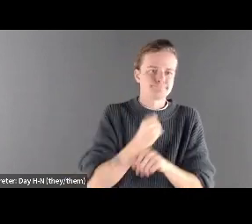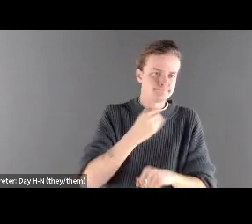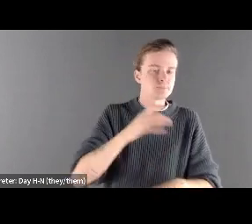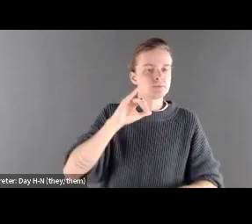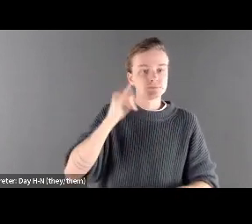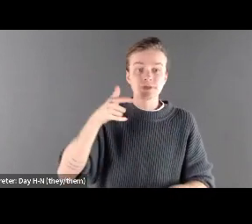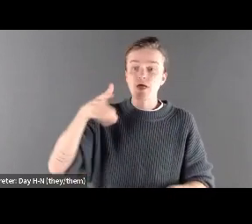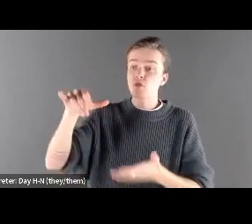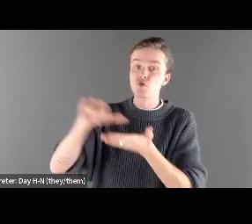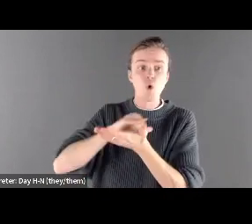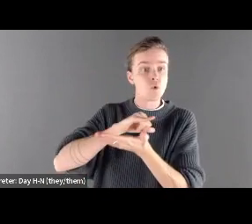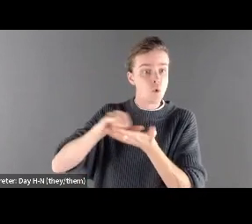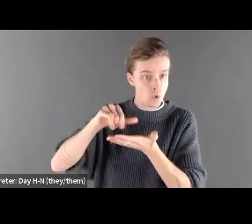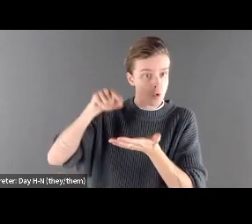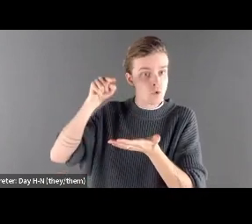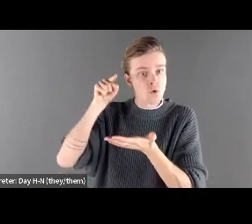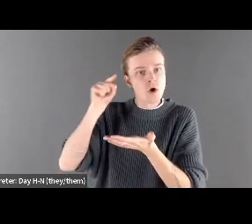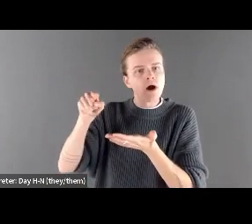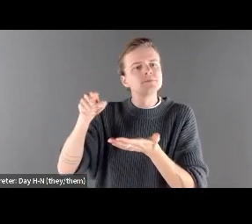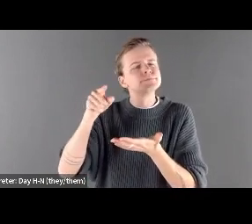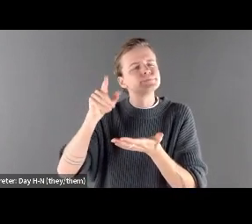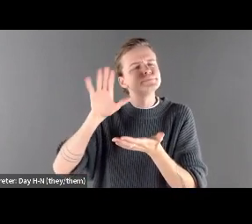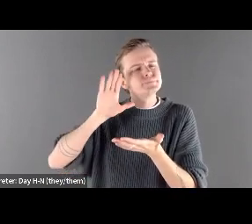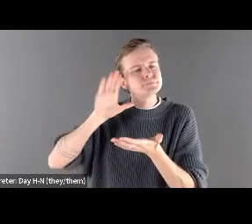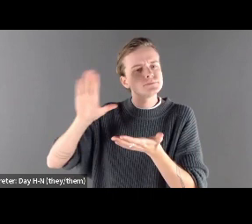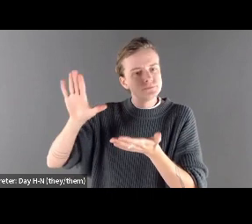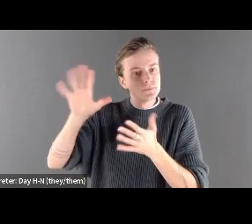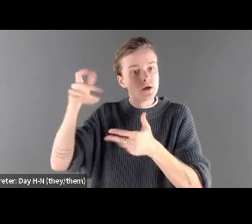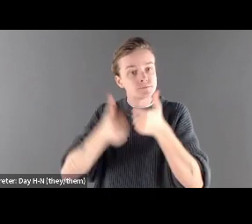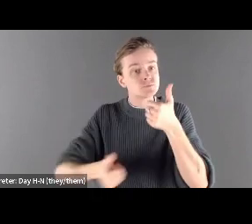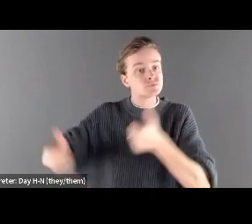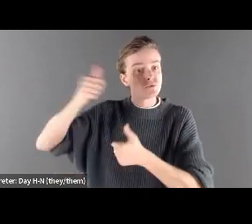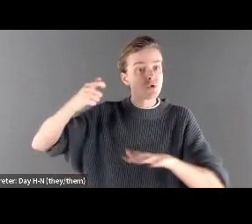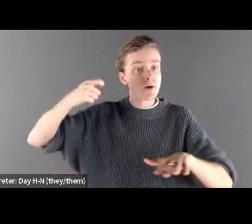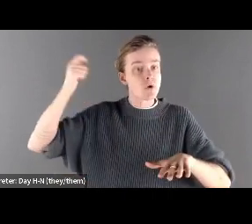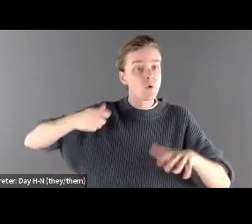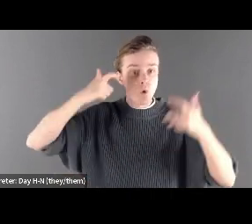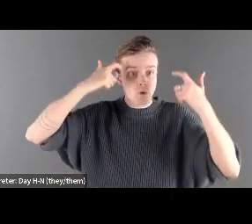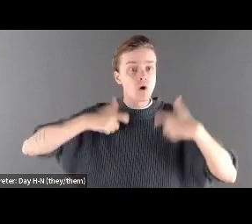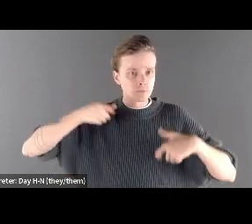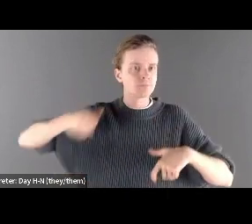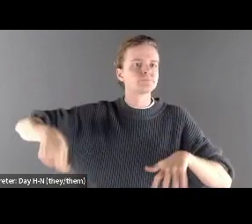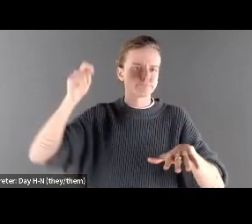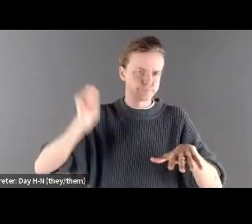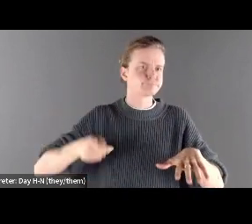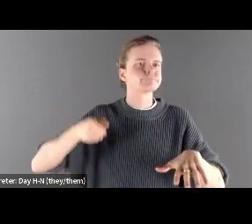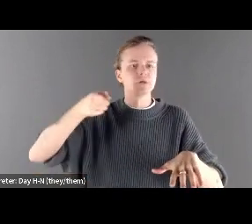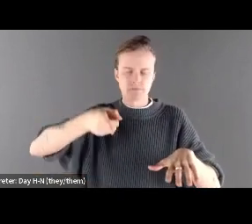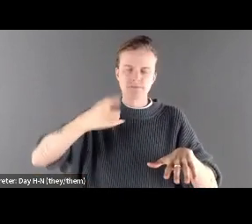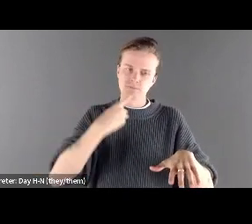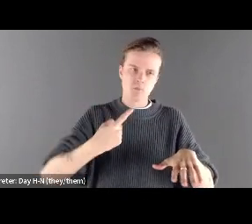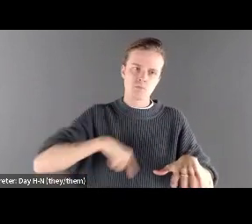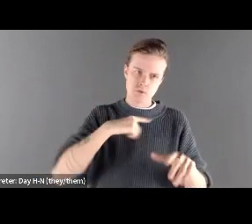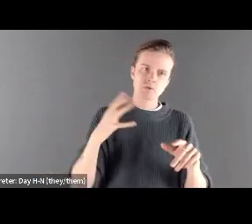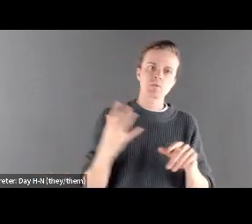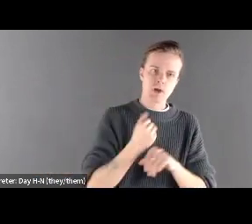to hand over these documents to us. They have since appealed the judgment, but we believe it's on thin ground and that we will be winning the appeal